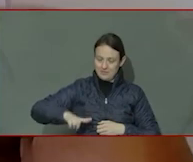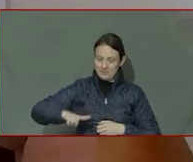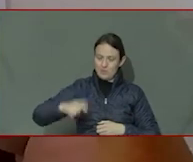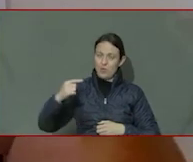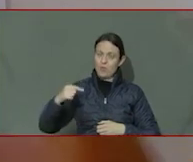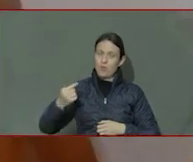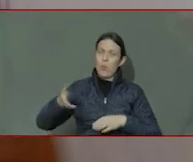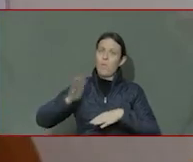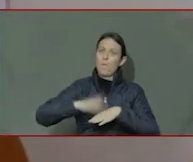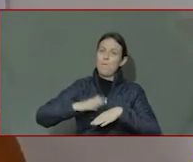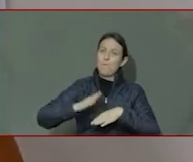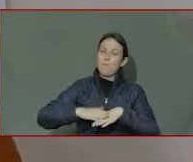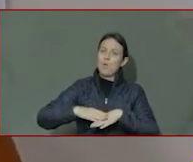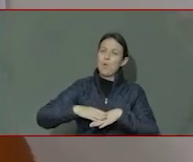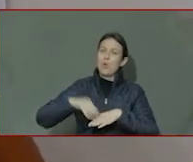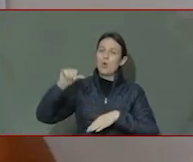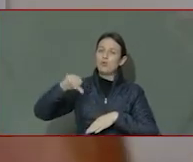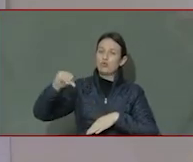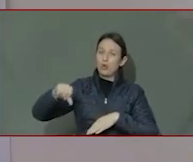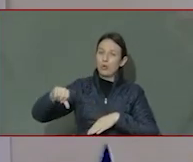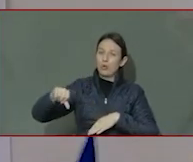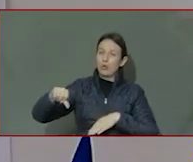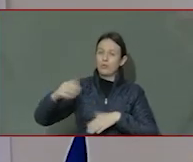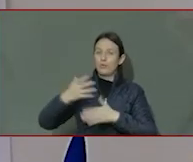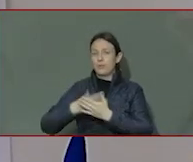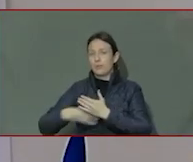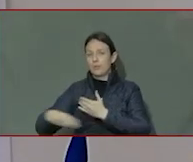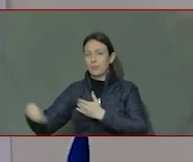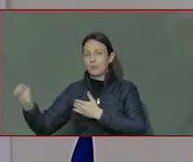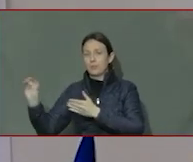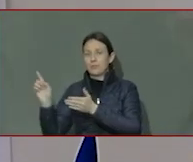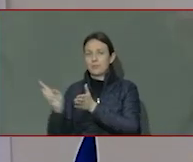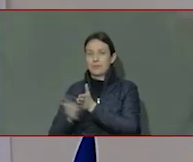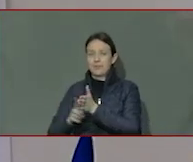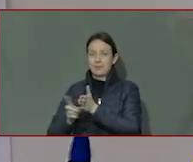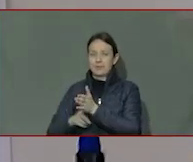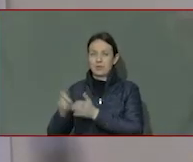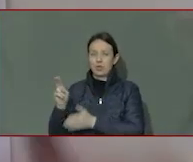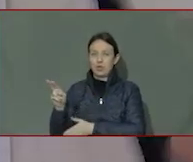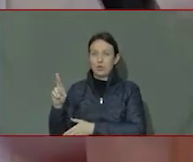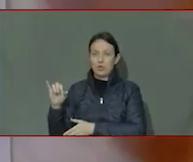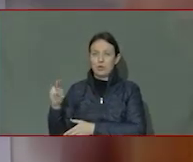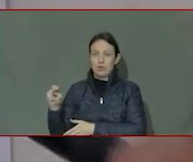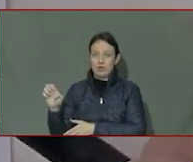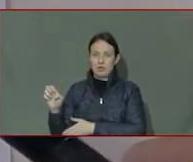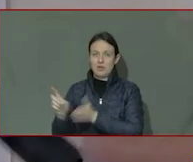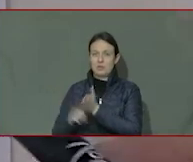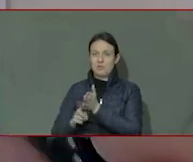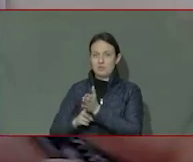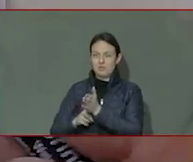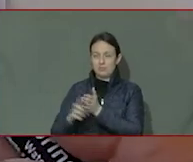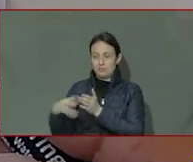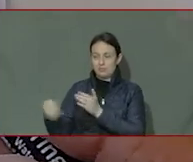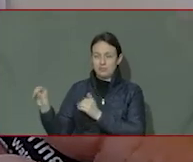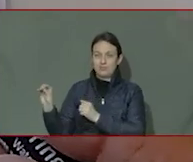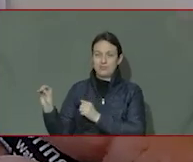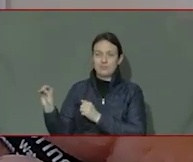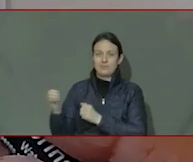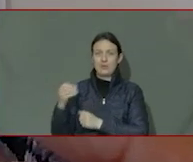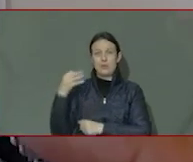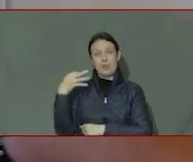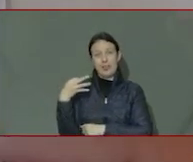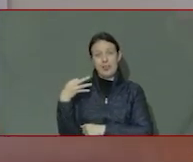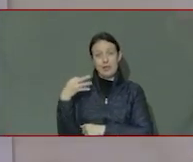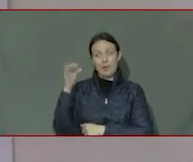more salts will become part of the what? Of the urine. Now you've gained there about 3 marks for